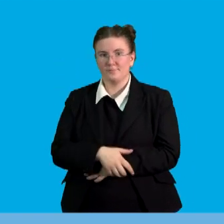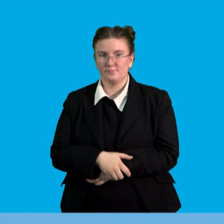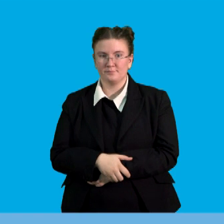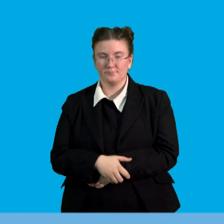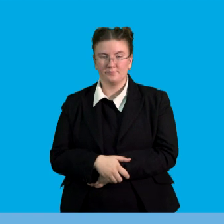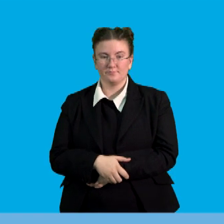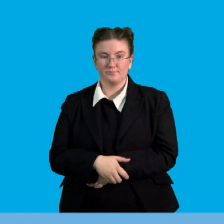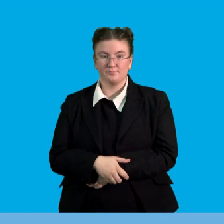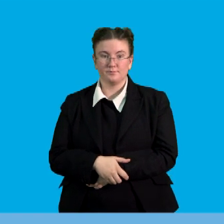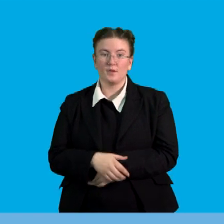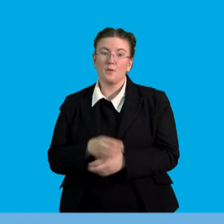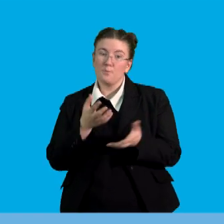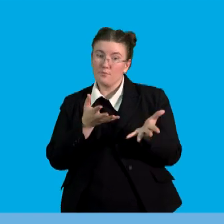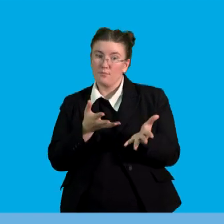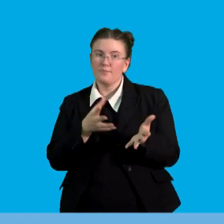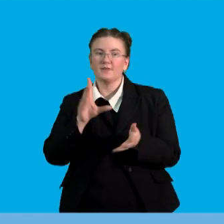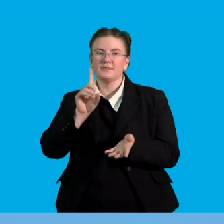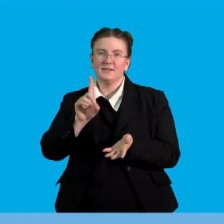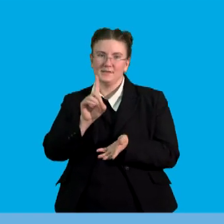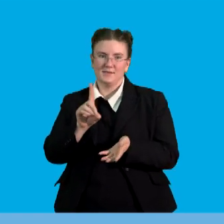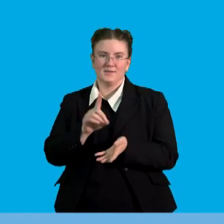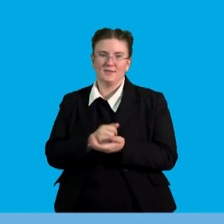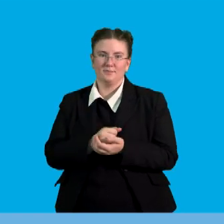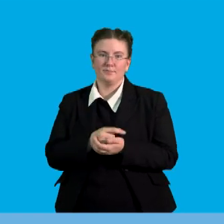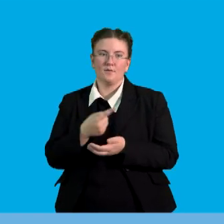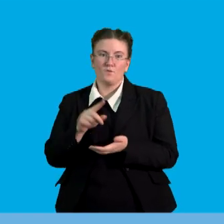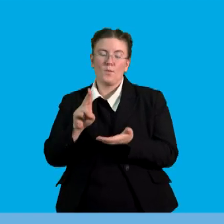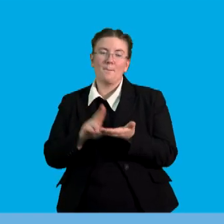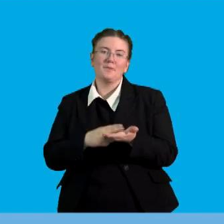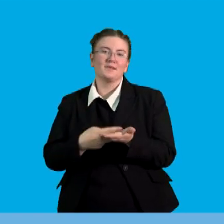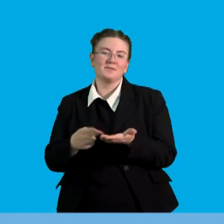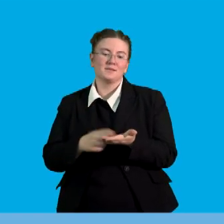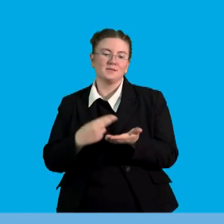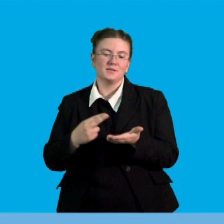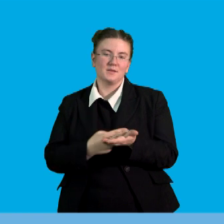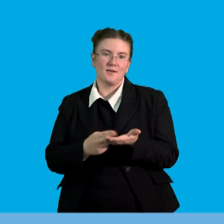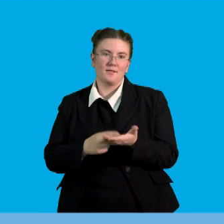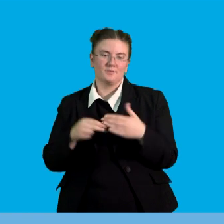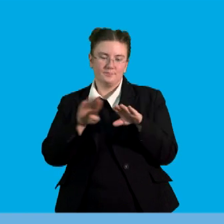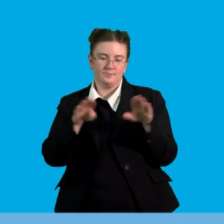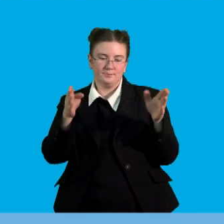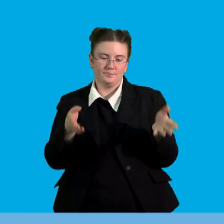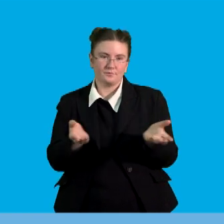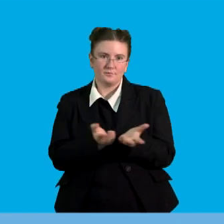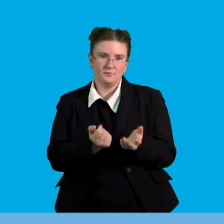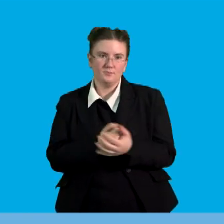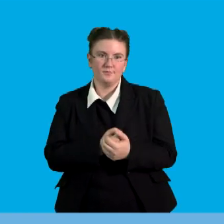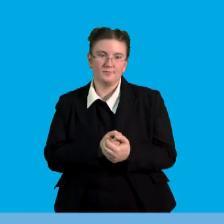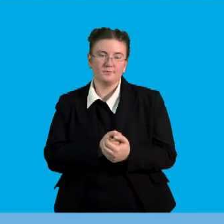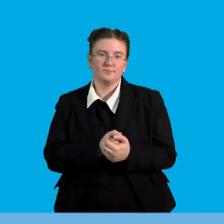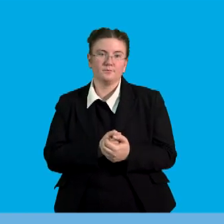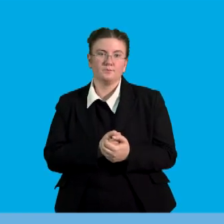milliliter. So this is our density for this block of butter that we have at home.